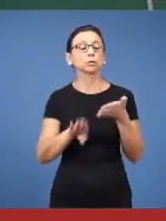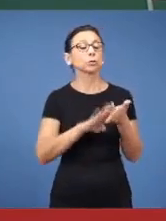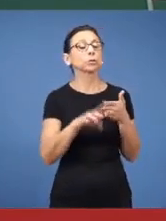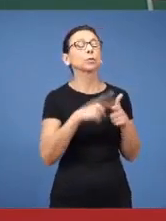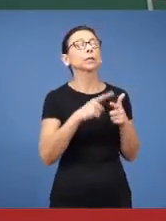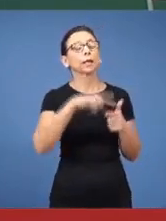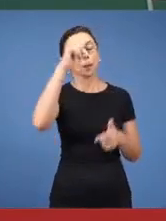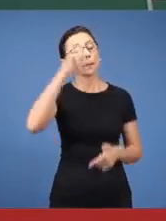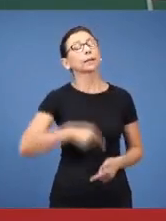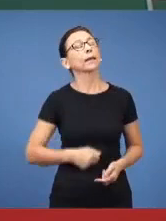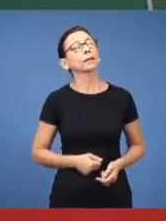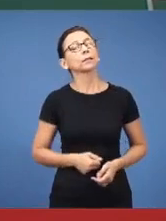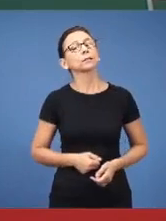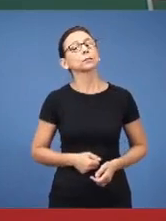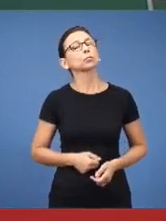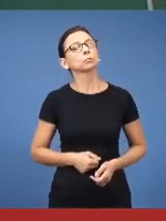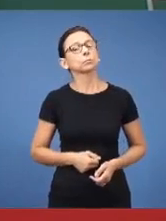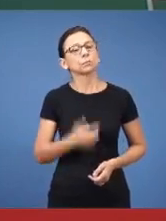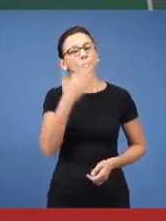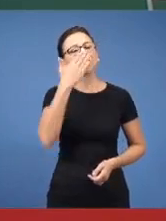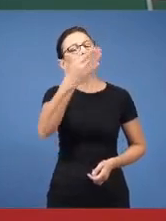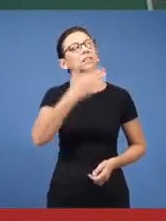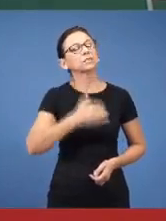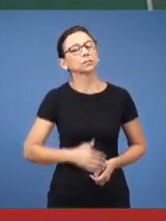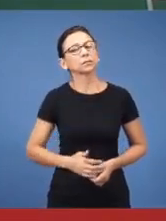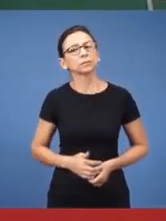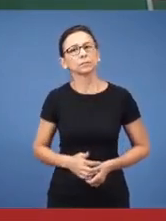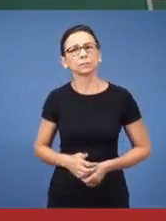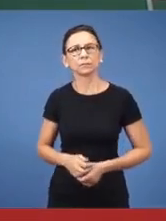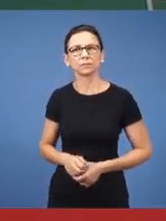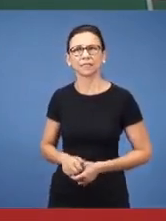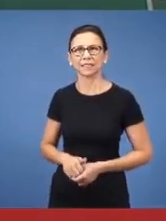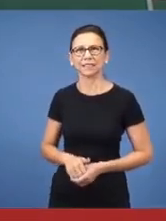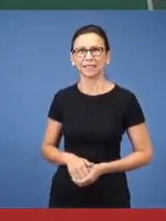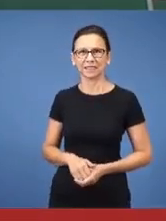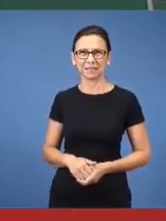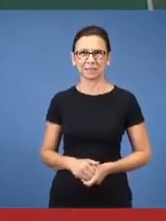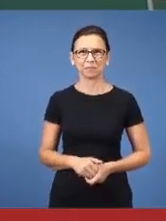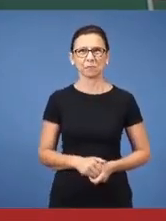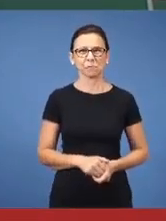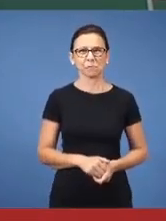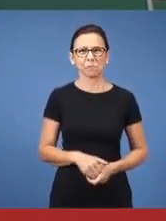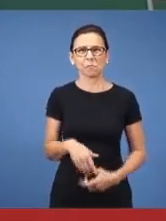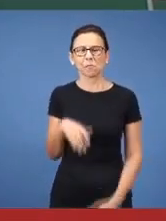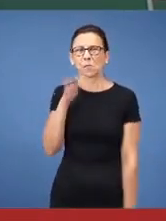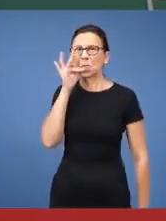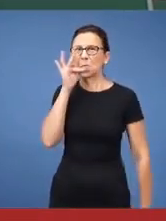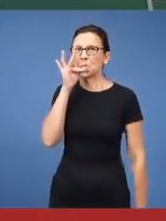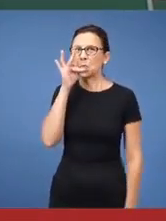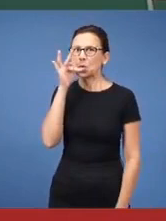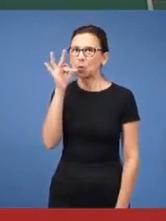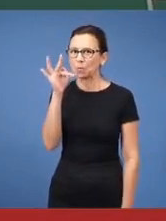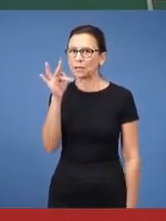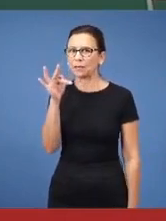didn't allow you to switch the screen. Go back.